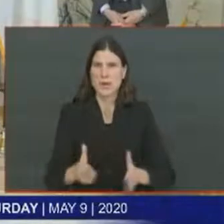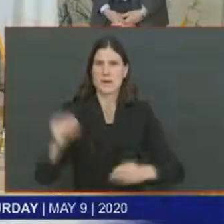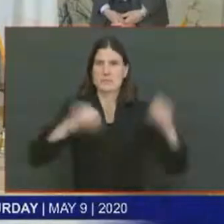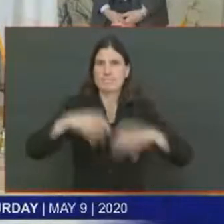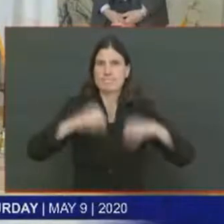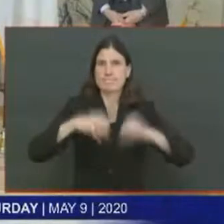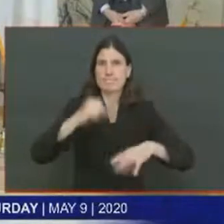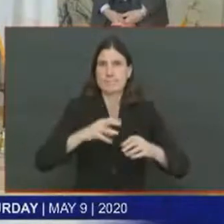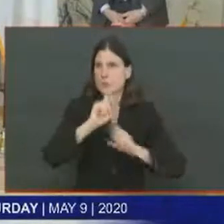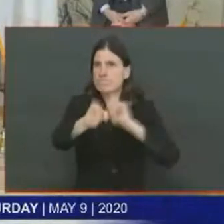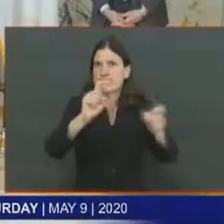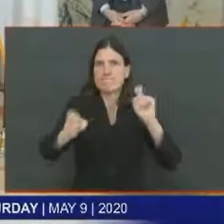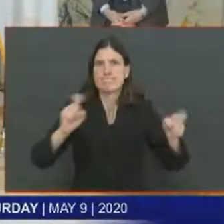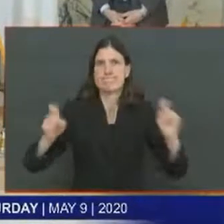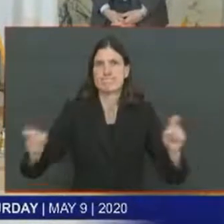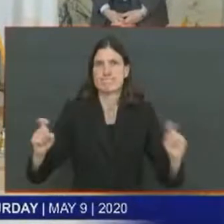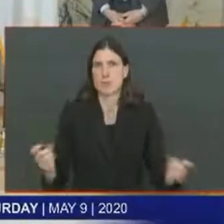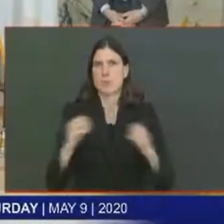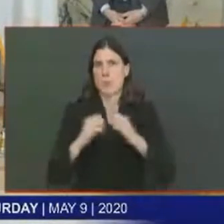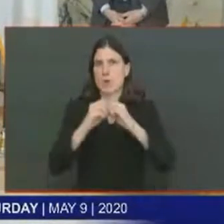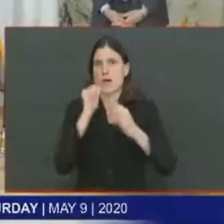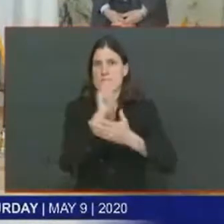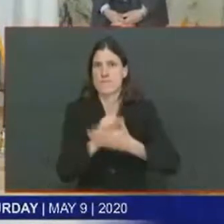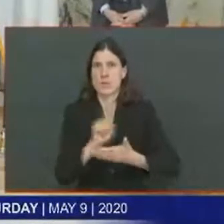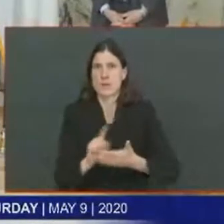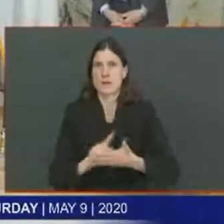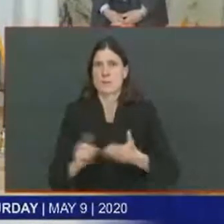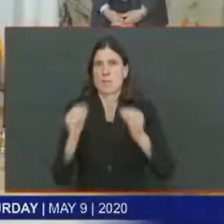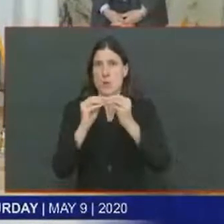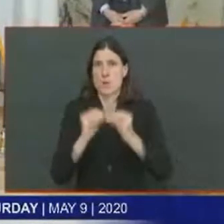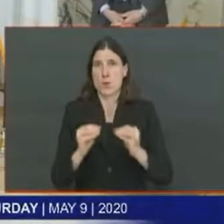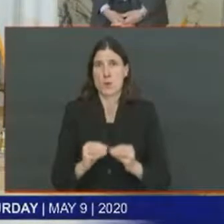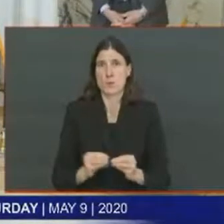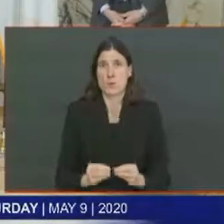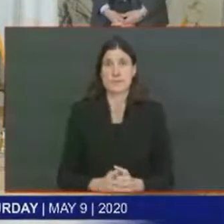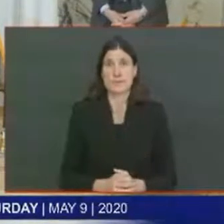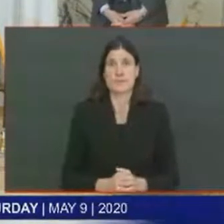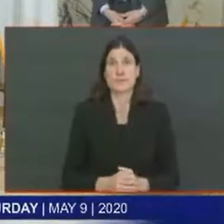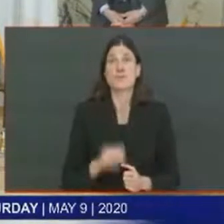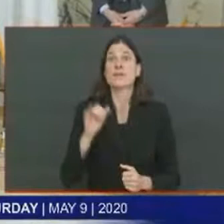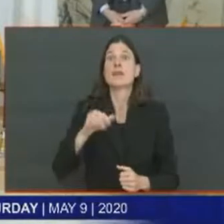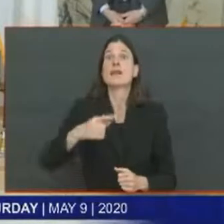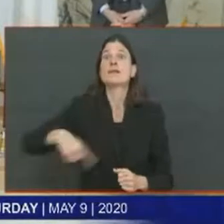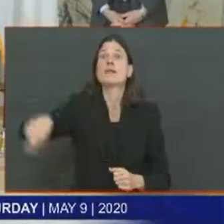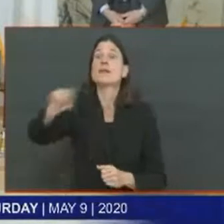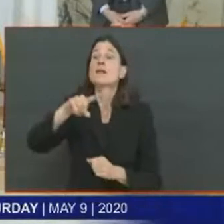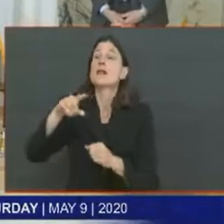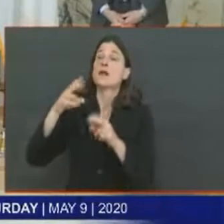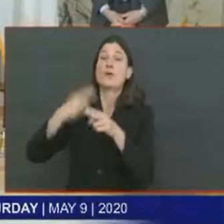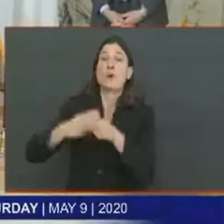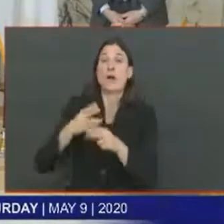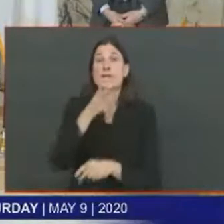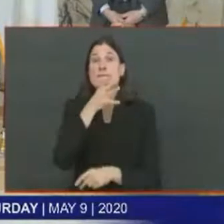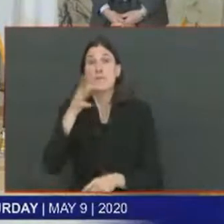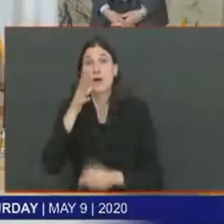The Farmers to Families Food Box Program this is a win all